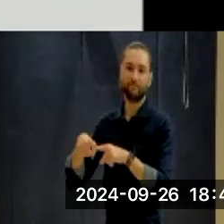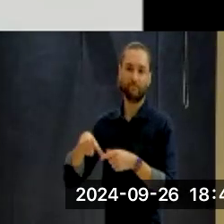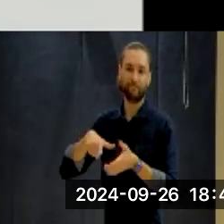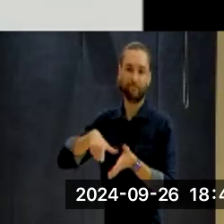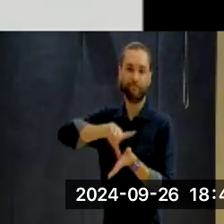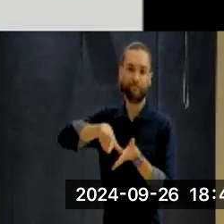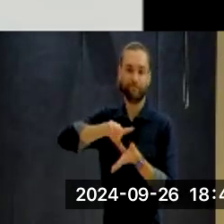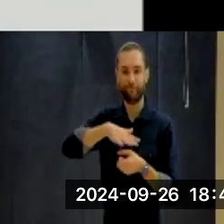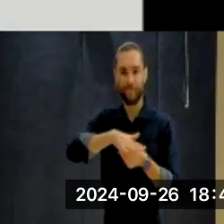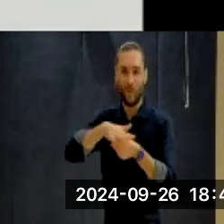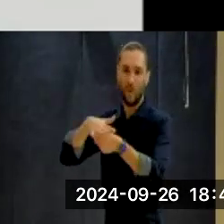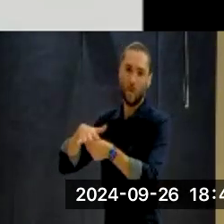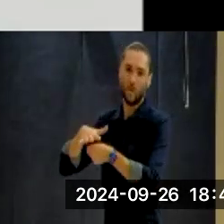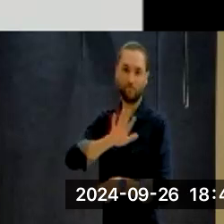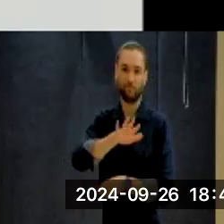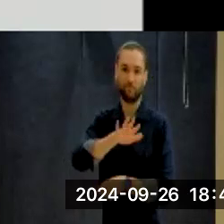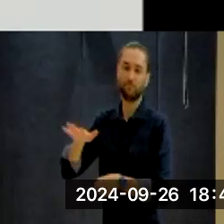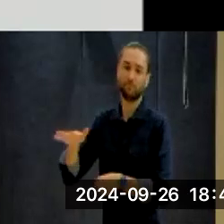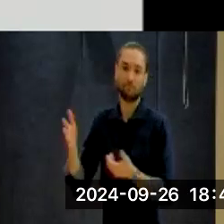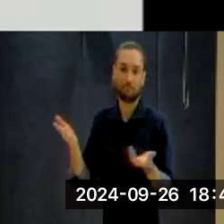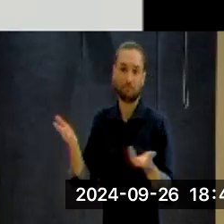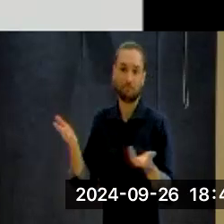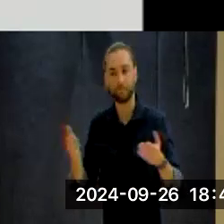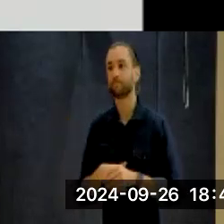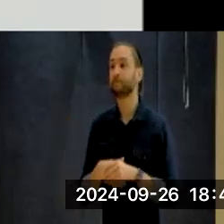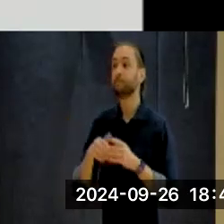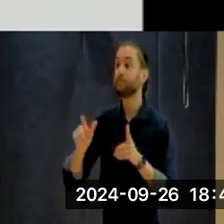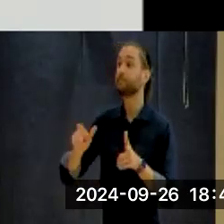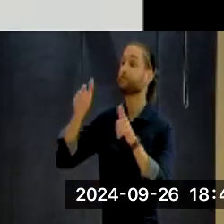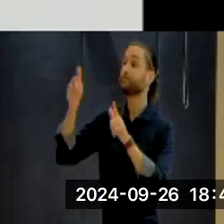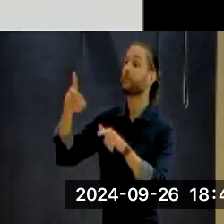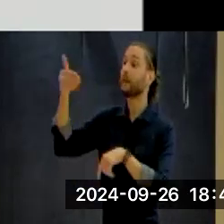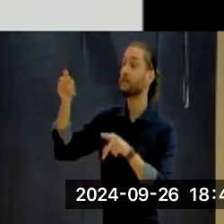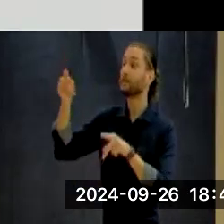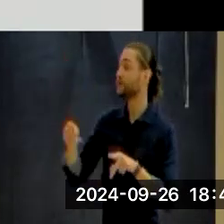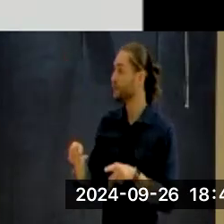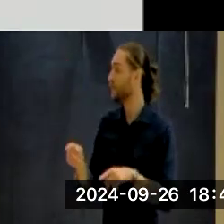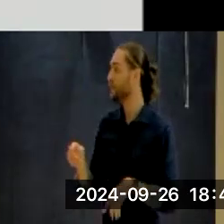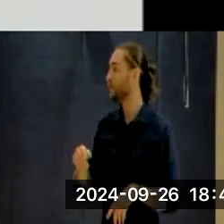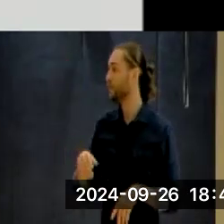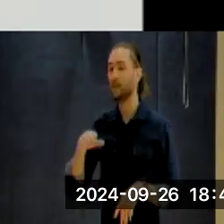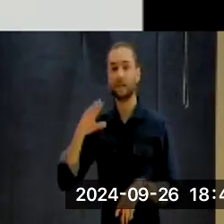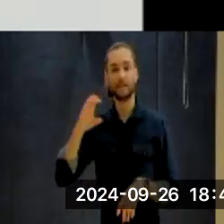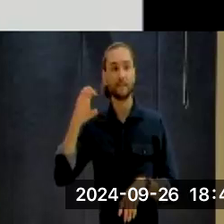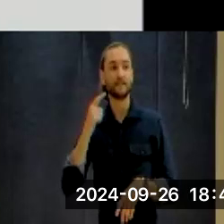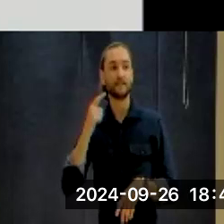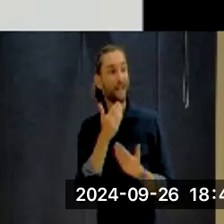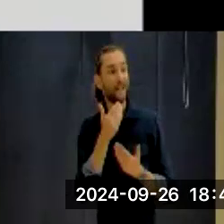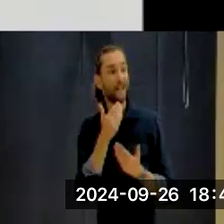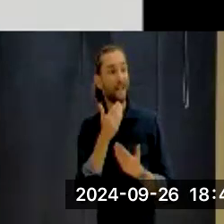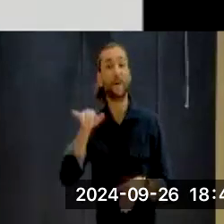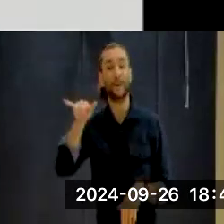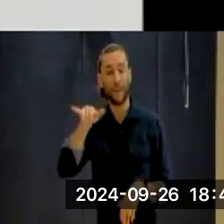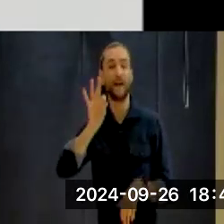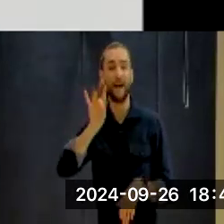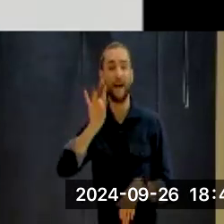jurisdiction by jurisdiction discussion. So with that, I will hand it to the next. Thank you so much. And thank you for bringing up the 988. I wanted to mention